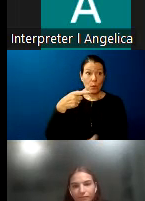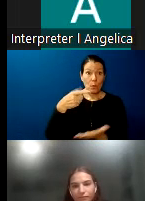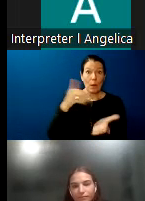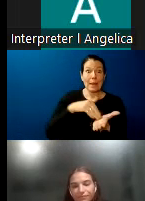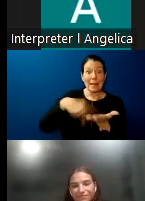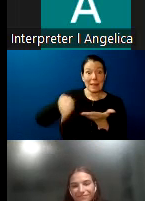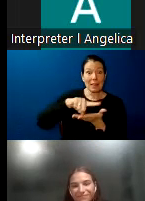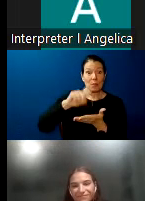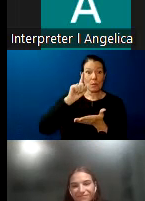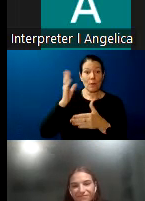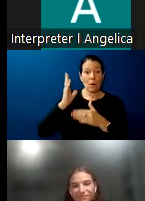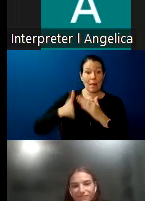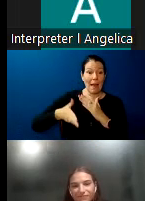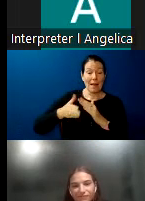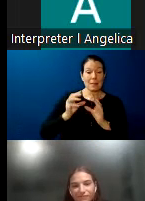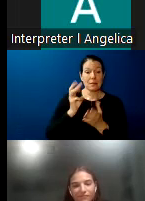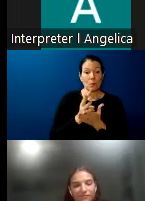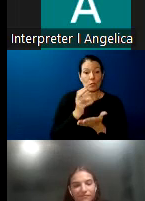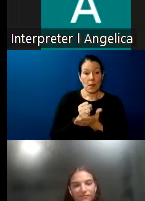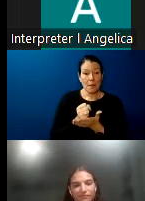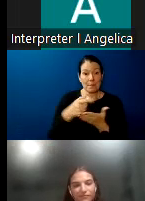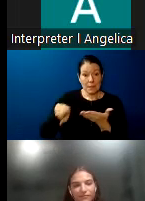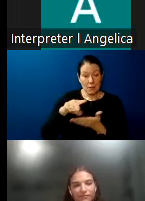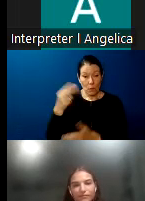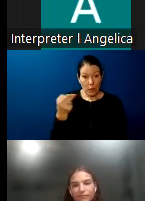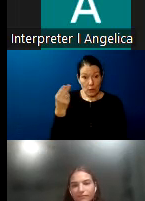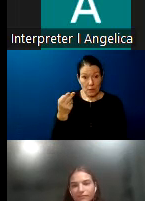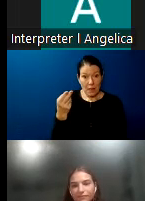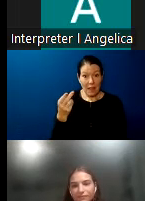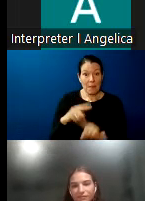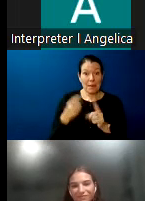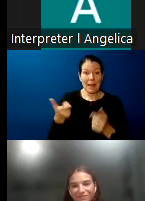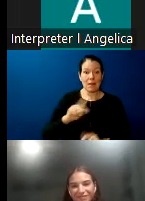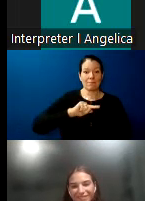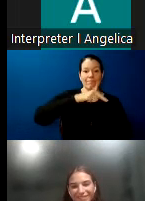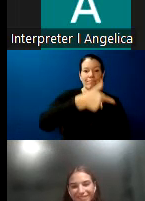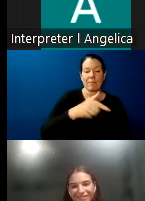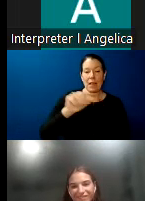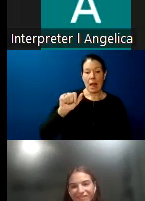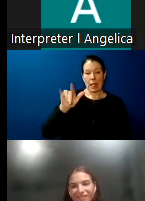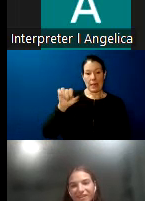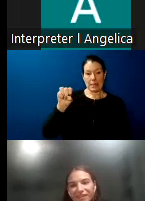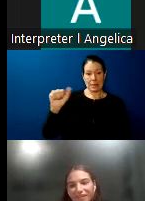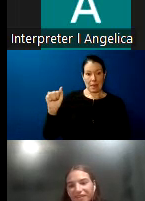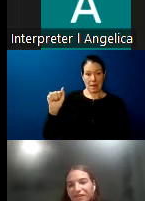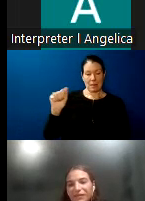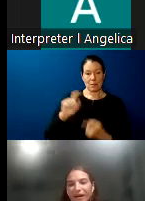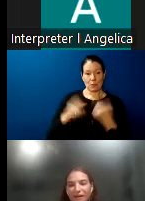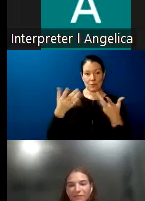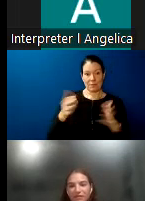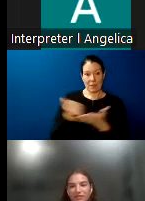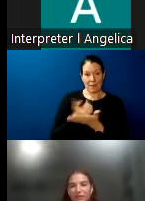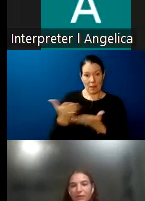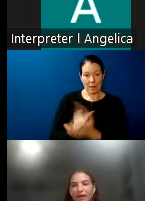last workshop next Thursday. But with that, I'm going to turn it over to Alyssa to close us out. Thank